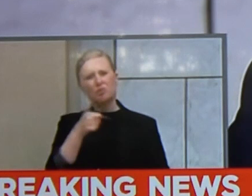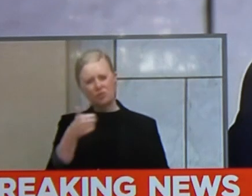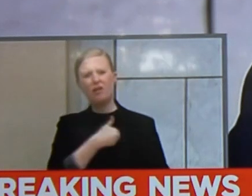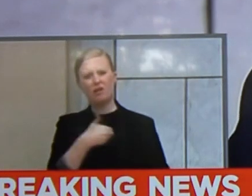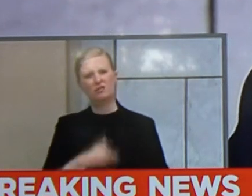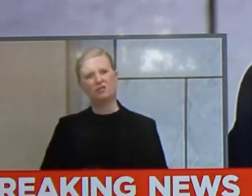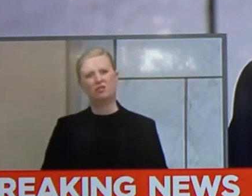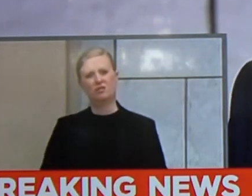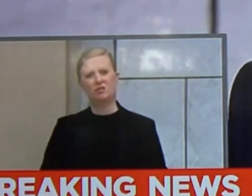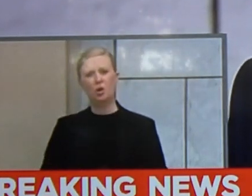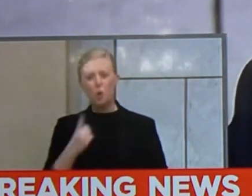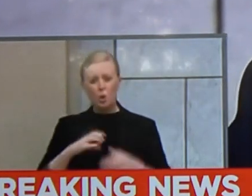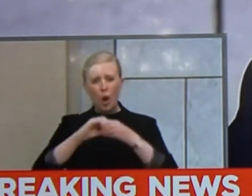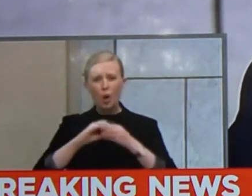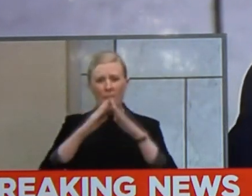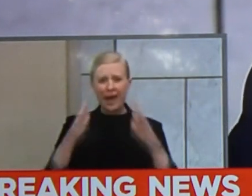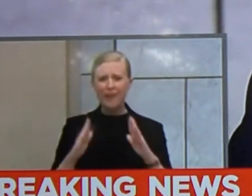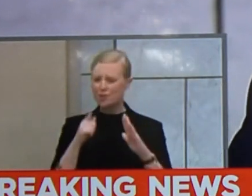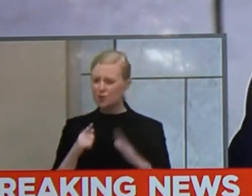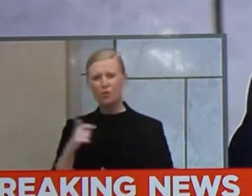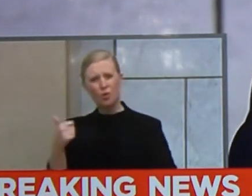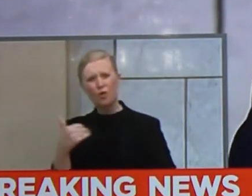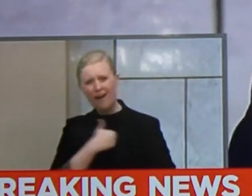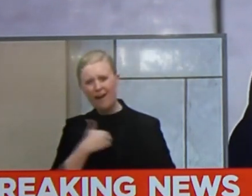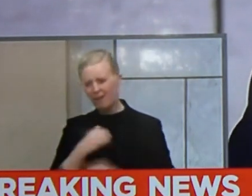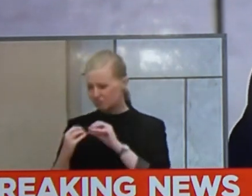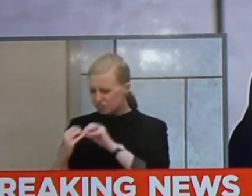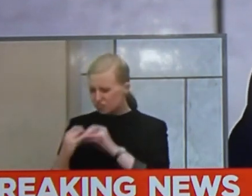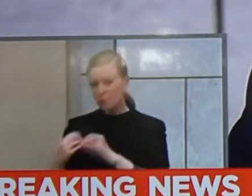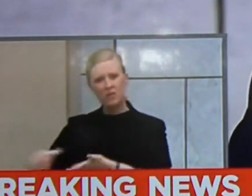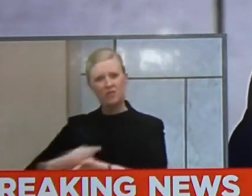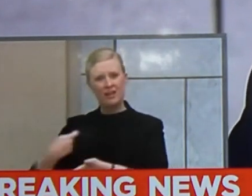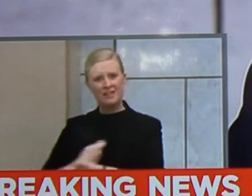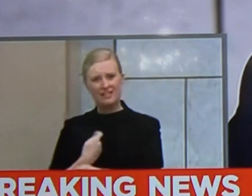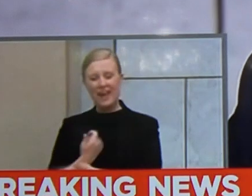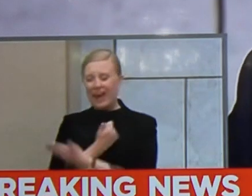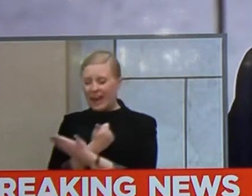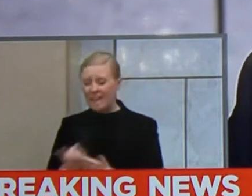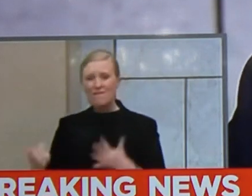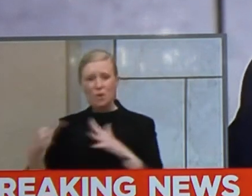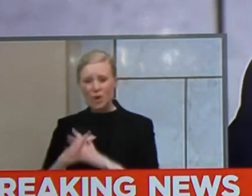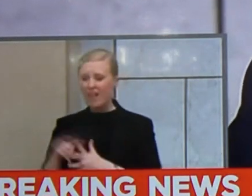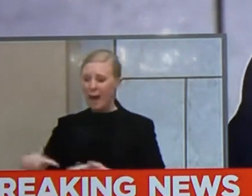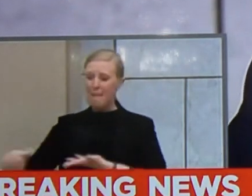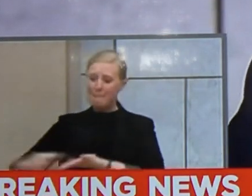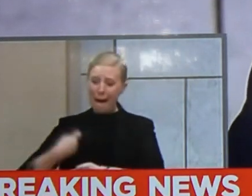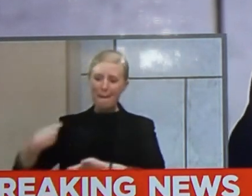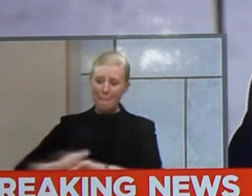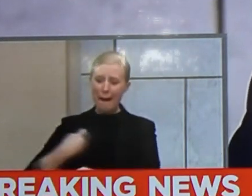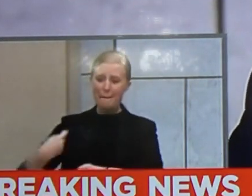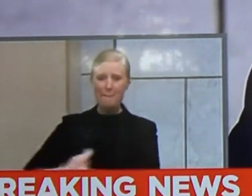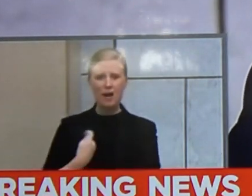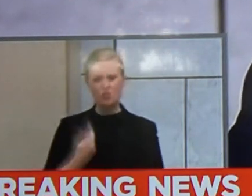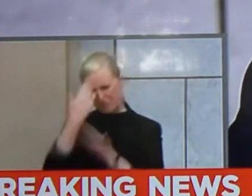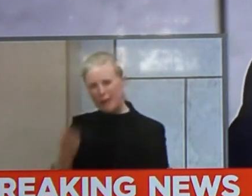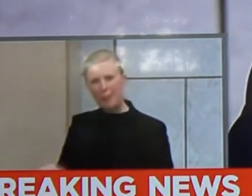the tenant that's been paying you rent, working in their business, week after week after week. Respect each other's